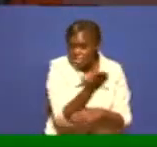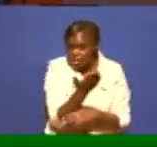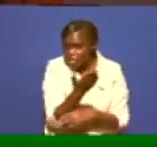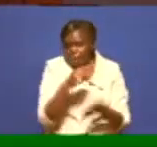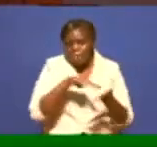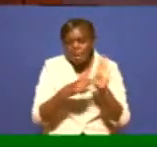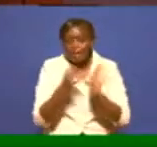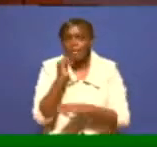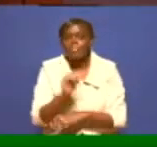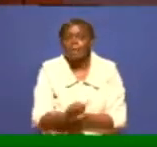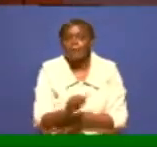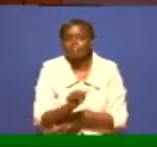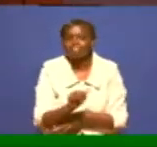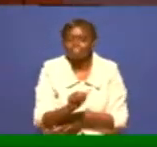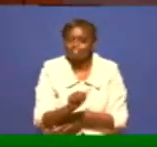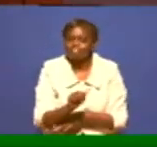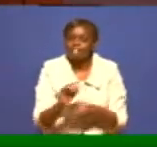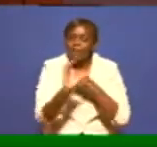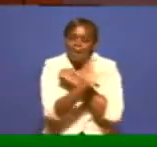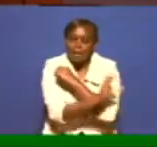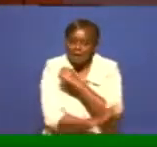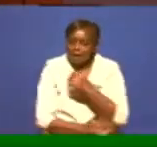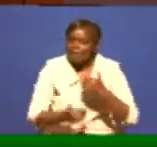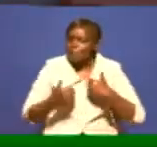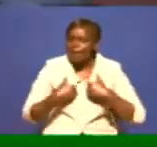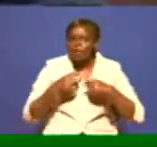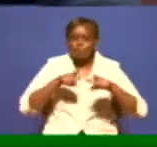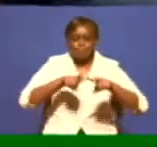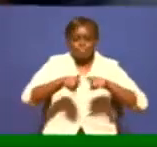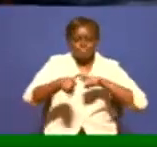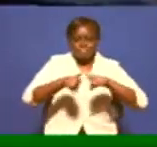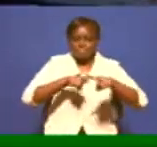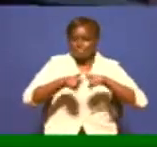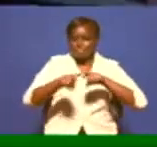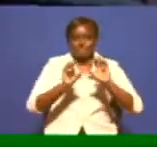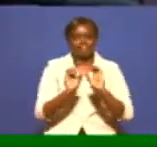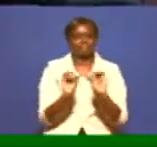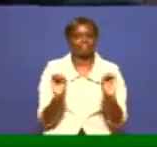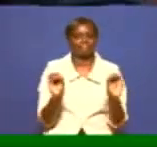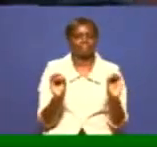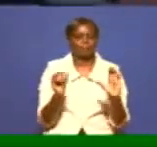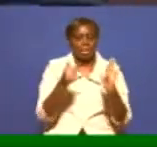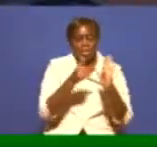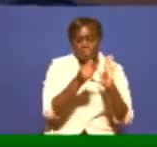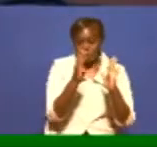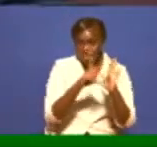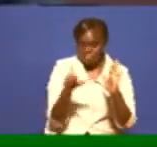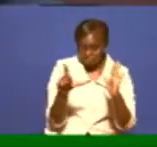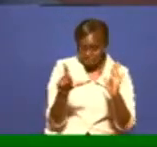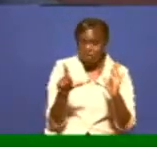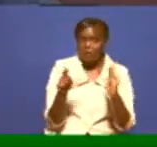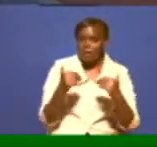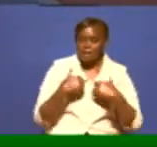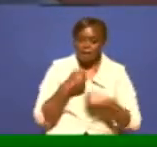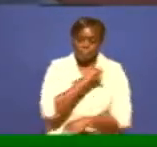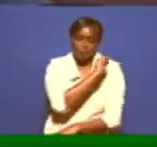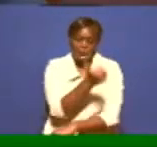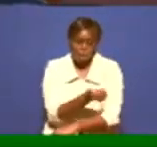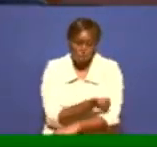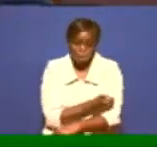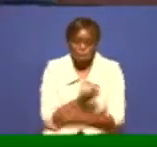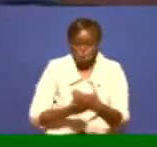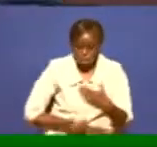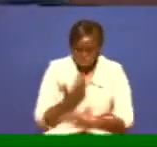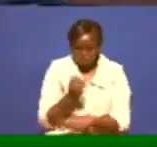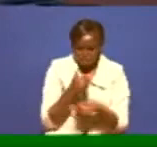Honorable Speaker, is as a country, we don't have a total control over this loan. With this bill passing, Honorable Speaker, we'll have an authority which ensures that all